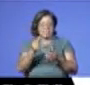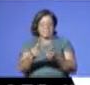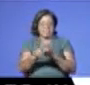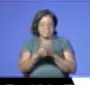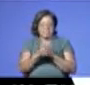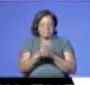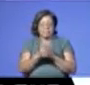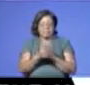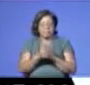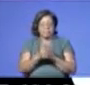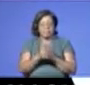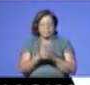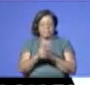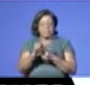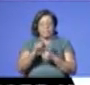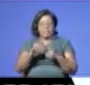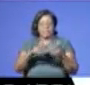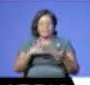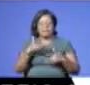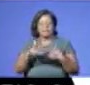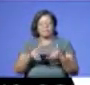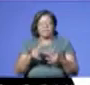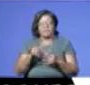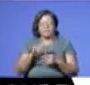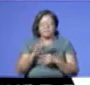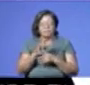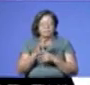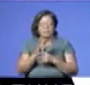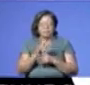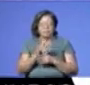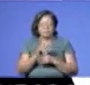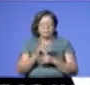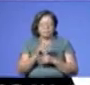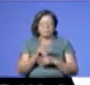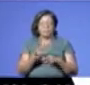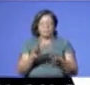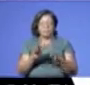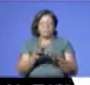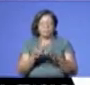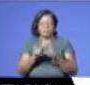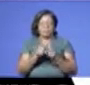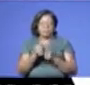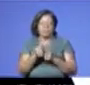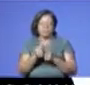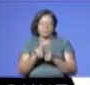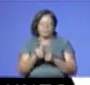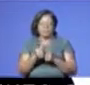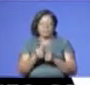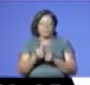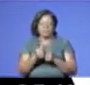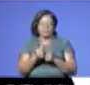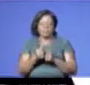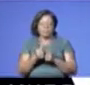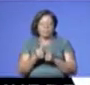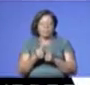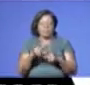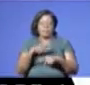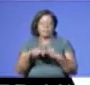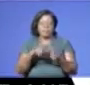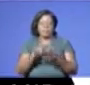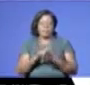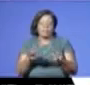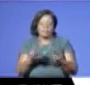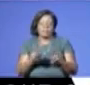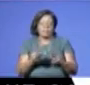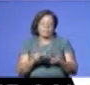honestly, I felt there was no way the airports would have closed with us here. And when that happened, it was